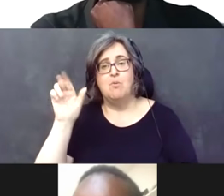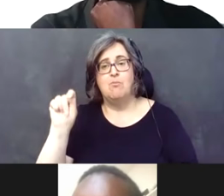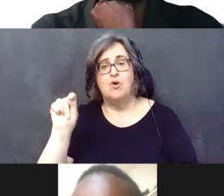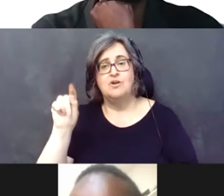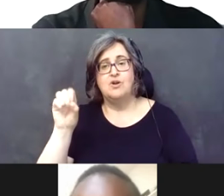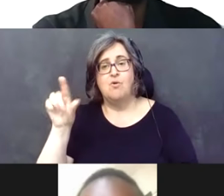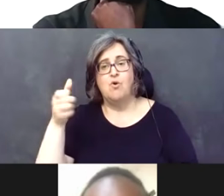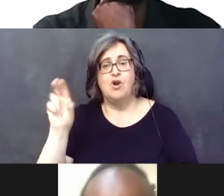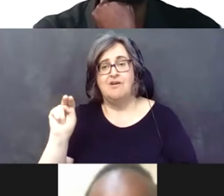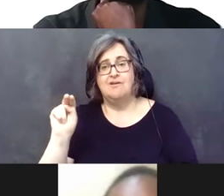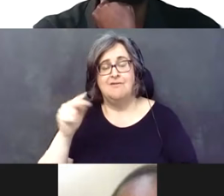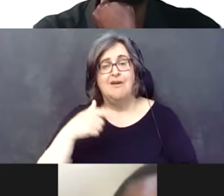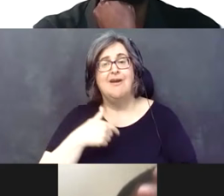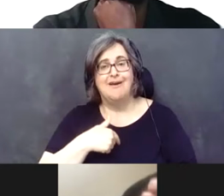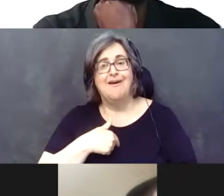to go